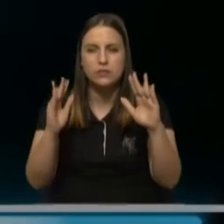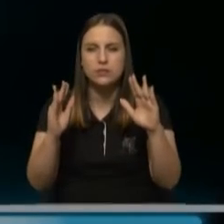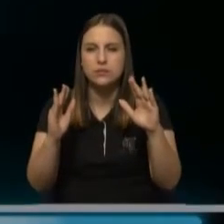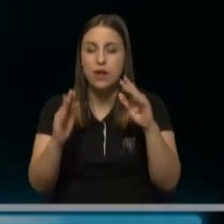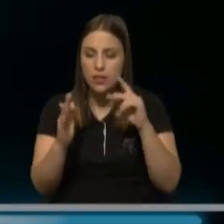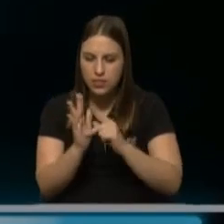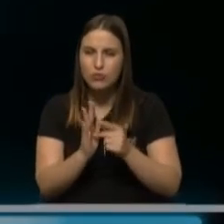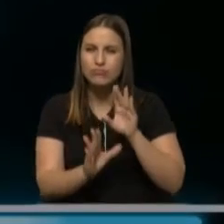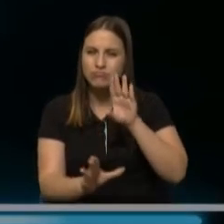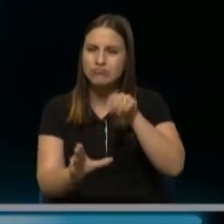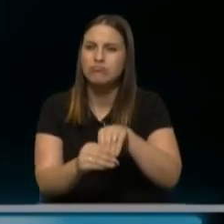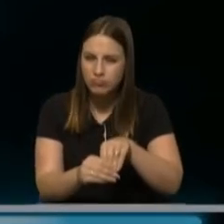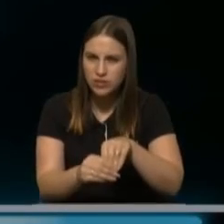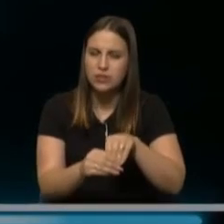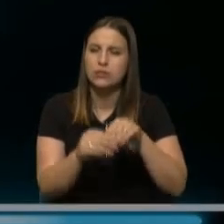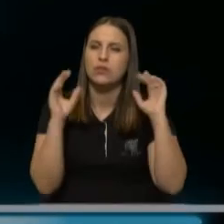nature.